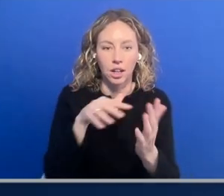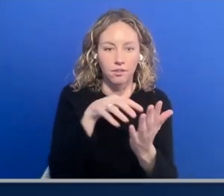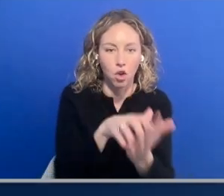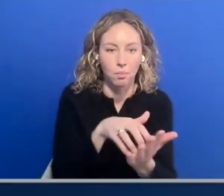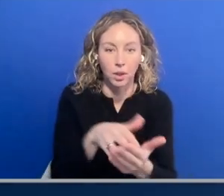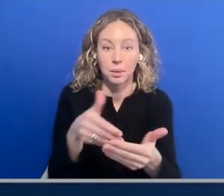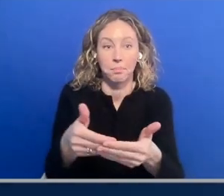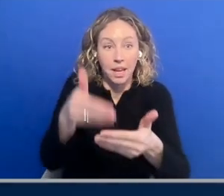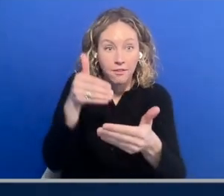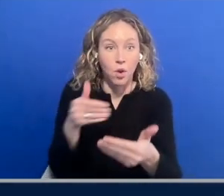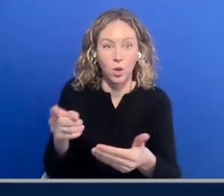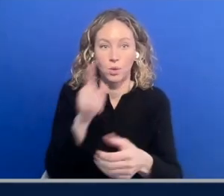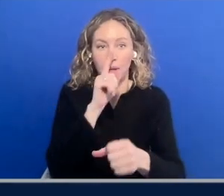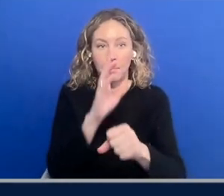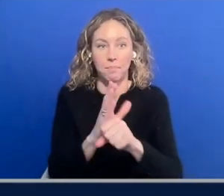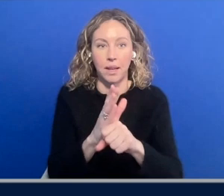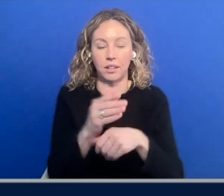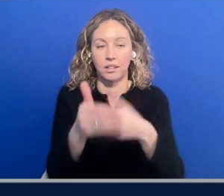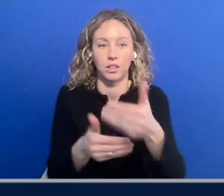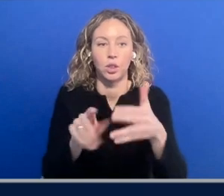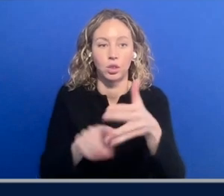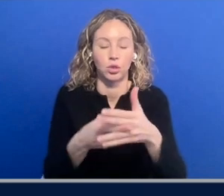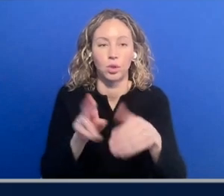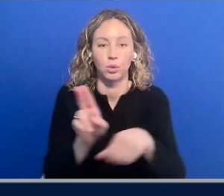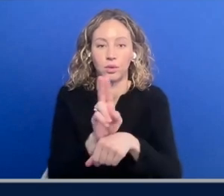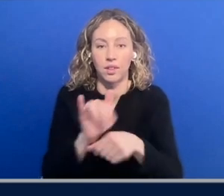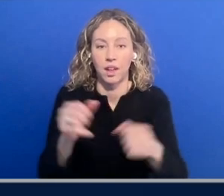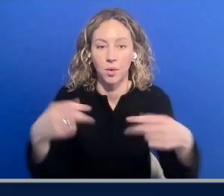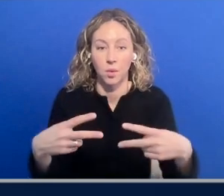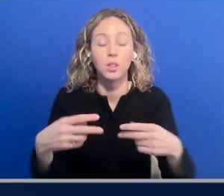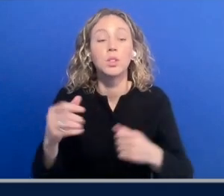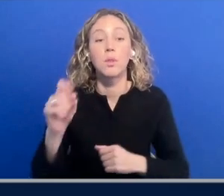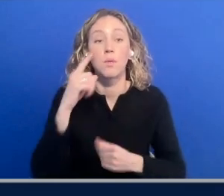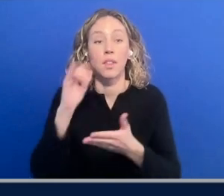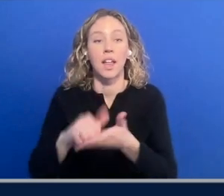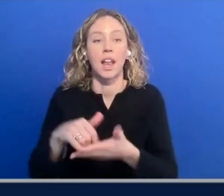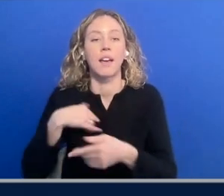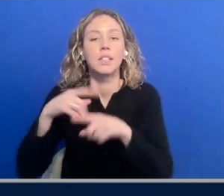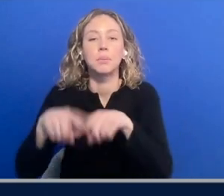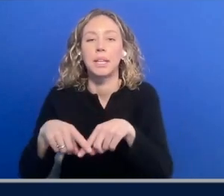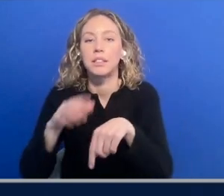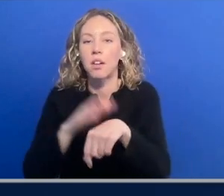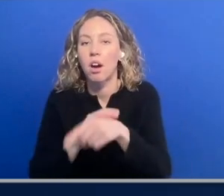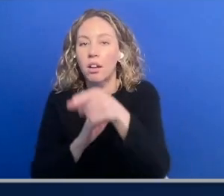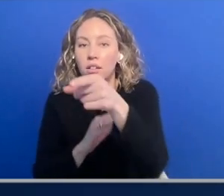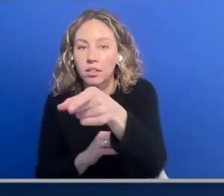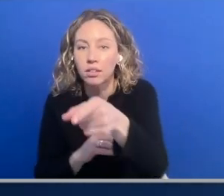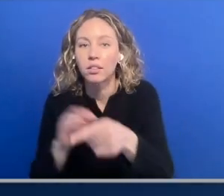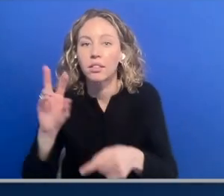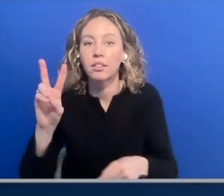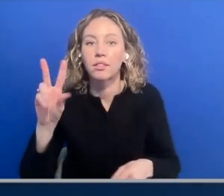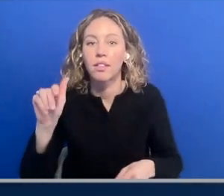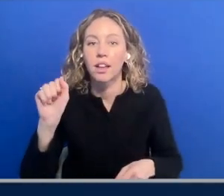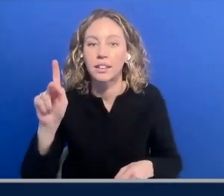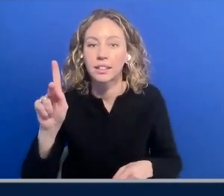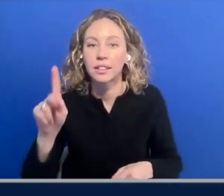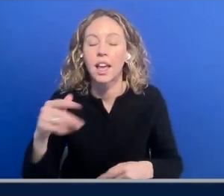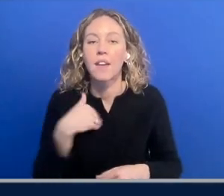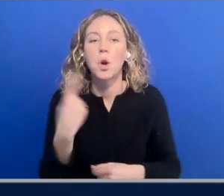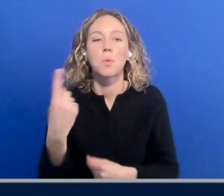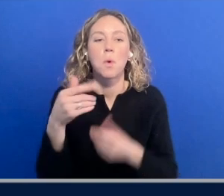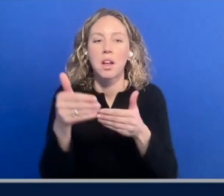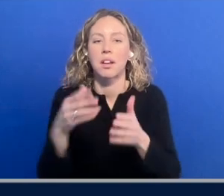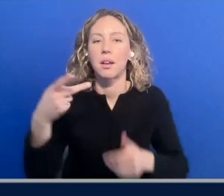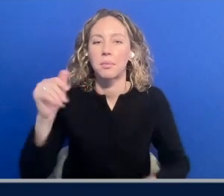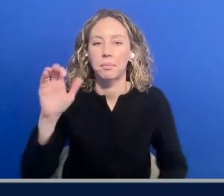before you commit the code for central Okay. review, right? Yeah. So in this case, I have a dependency on Flask. and there is a package vulnerability